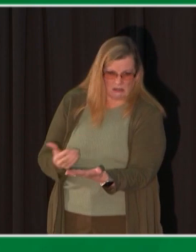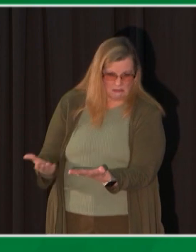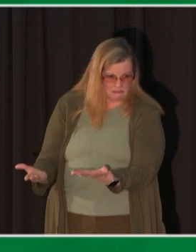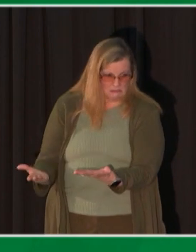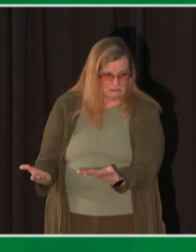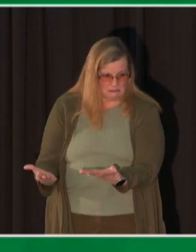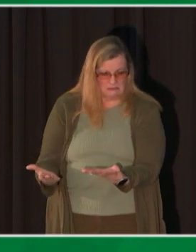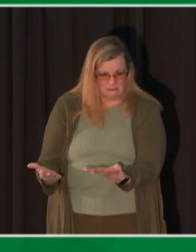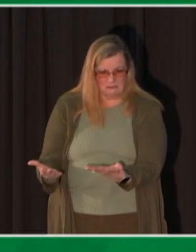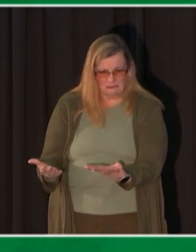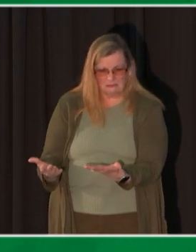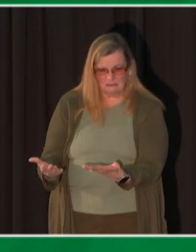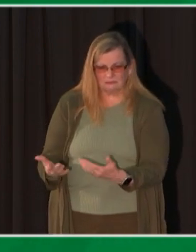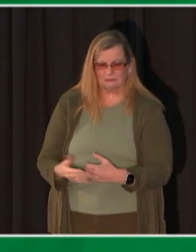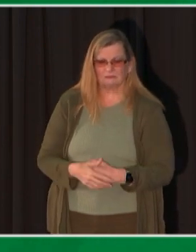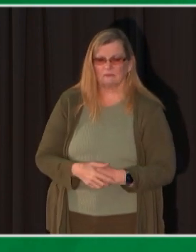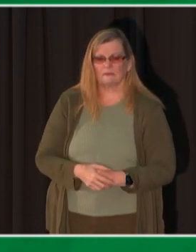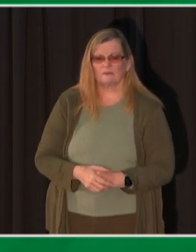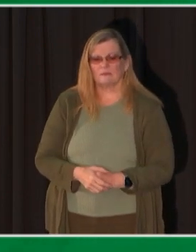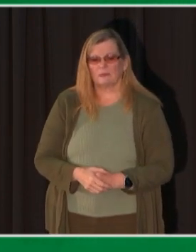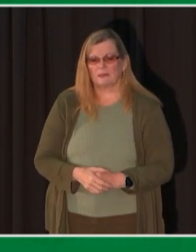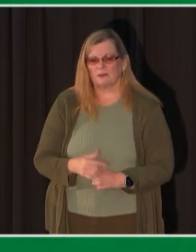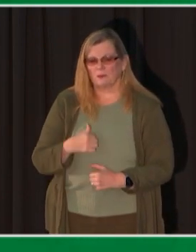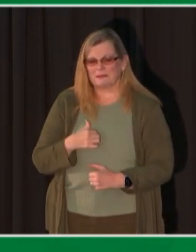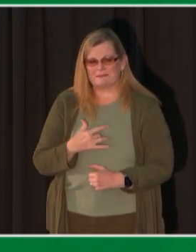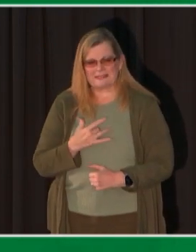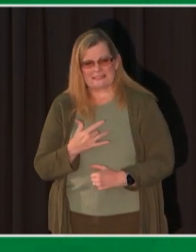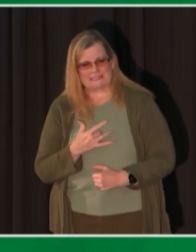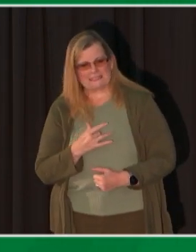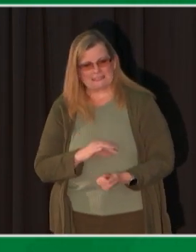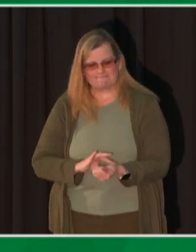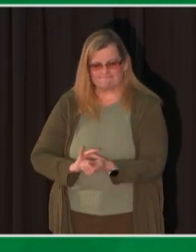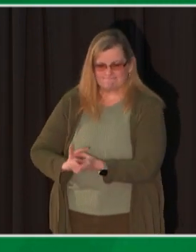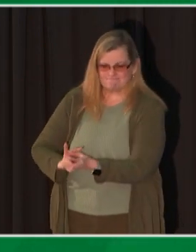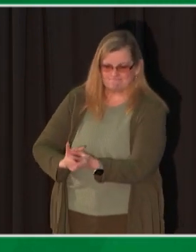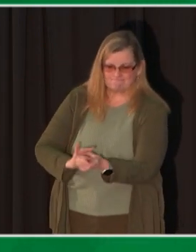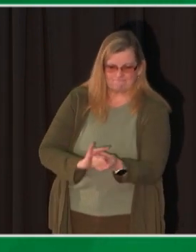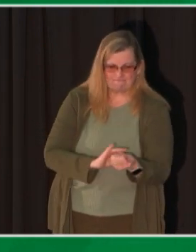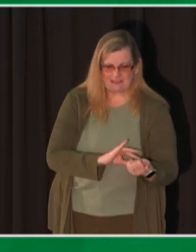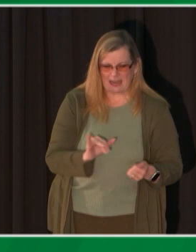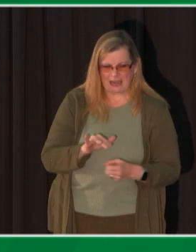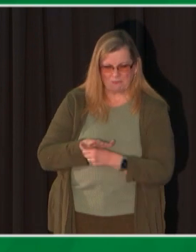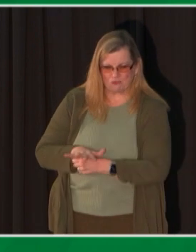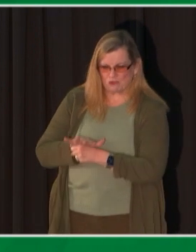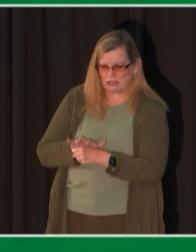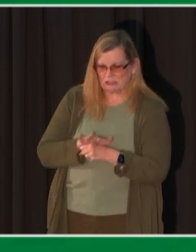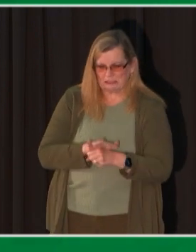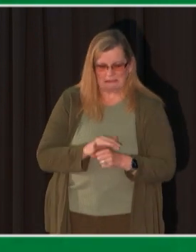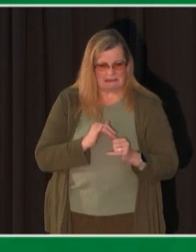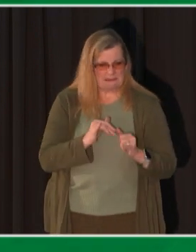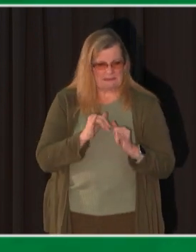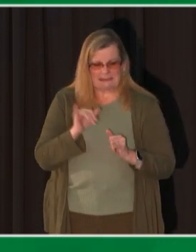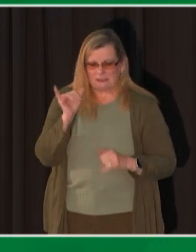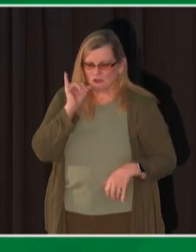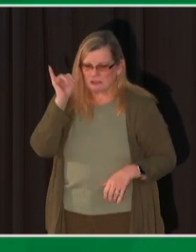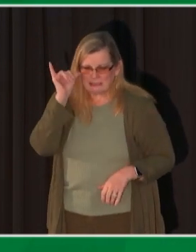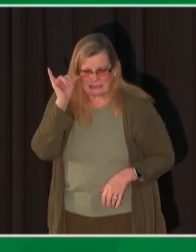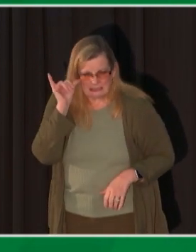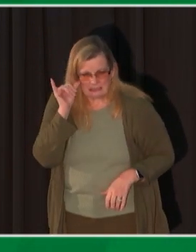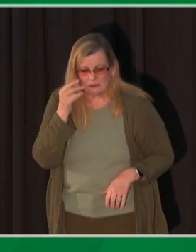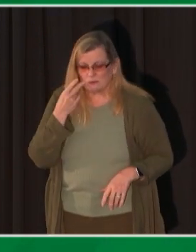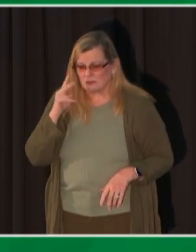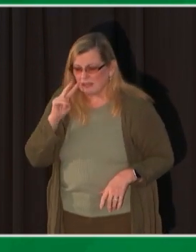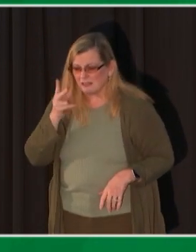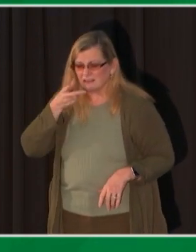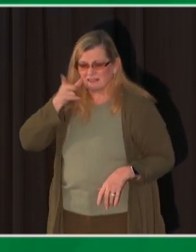stages. We feel the same pressure that we felt yesterday, the day before that, and the day before that,